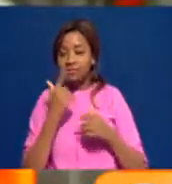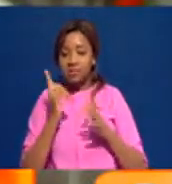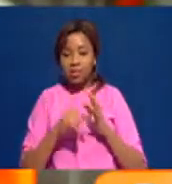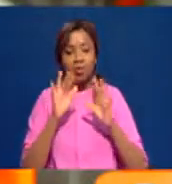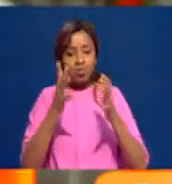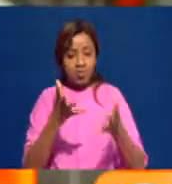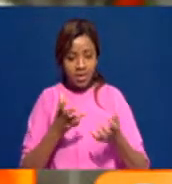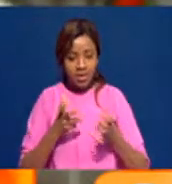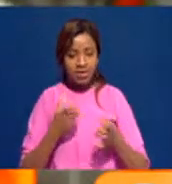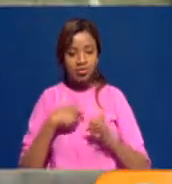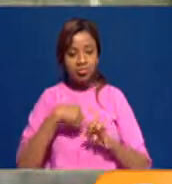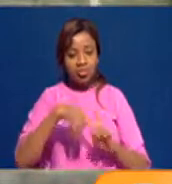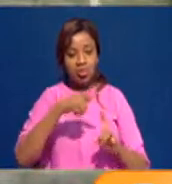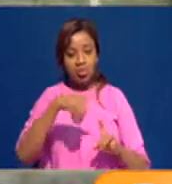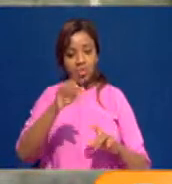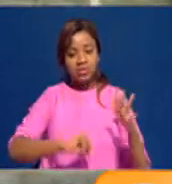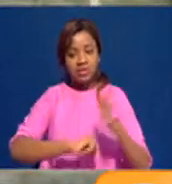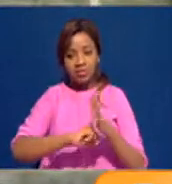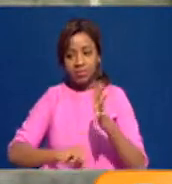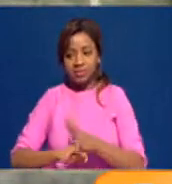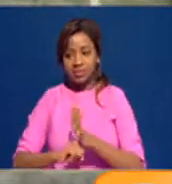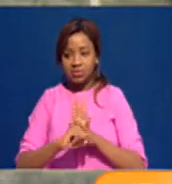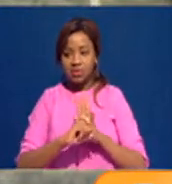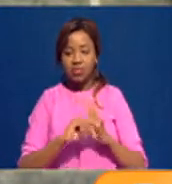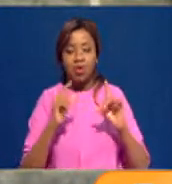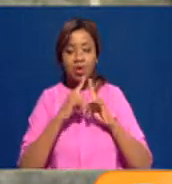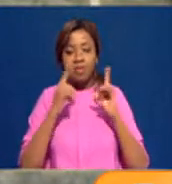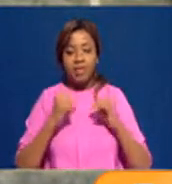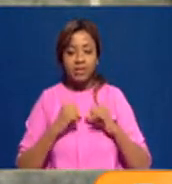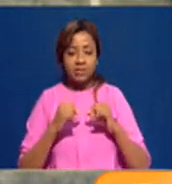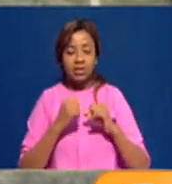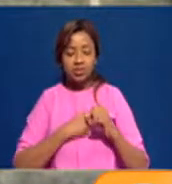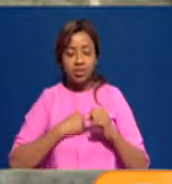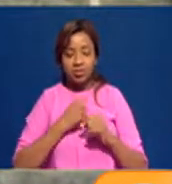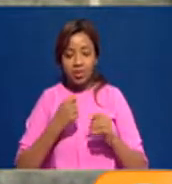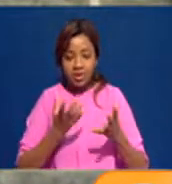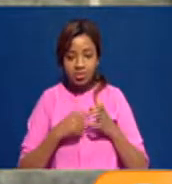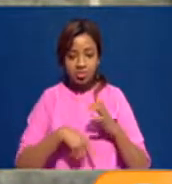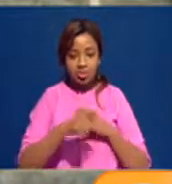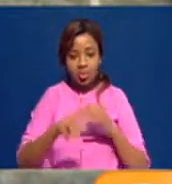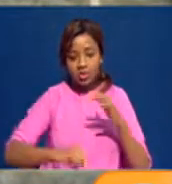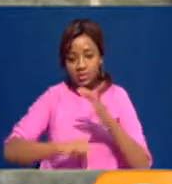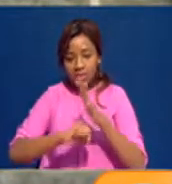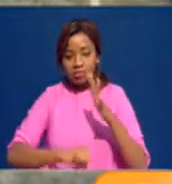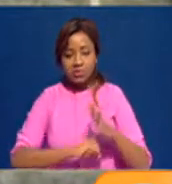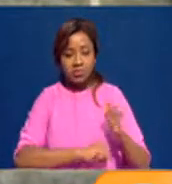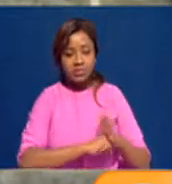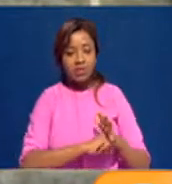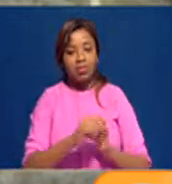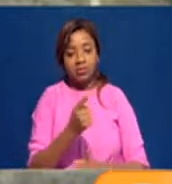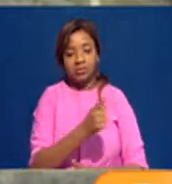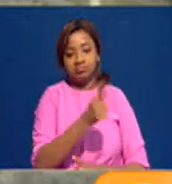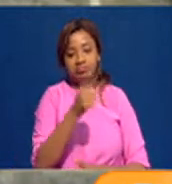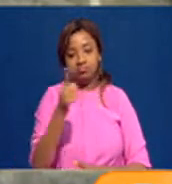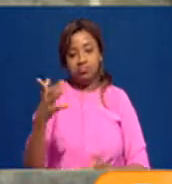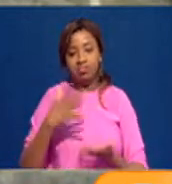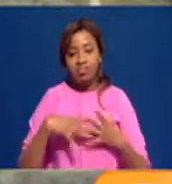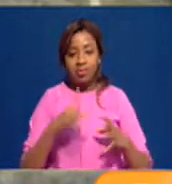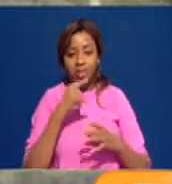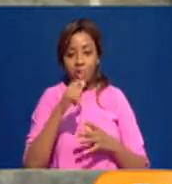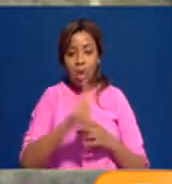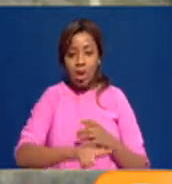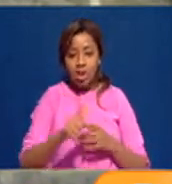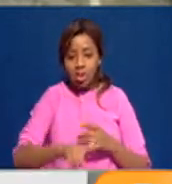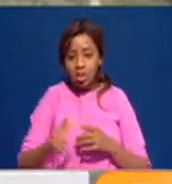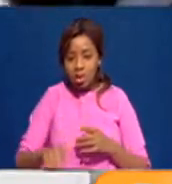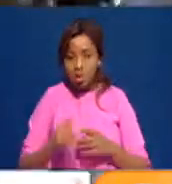to the less privileged. And we make a difference in this world, reaching out even to the lowly, much lower than us, as